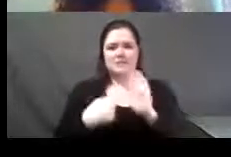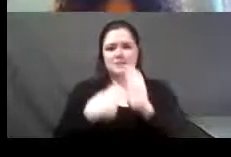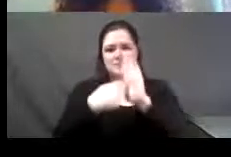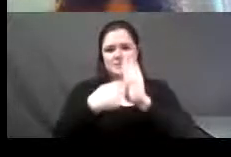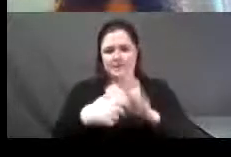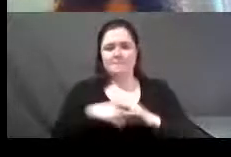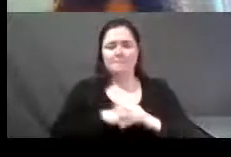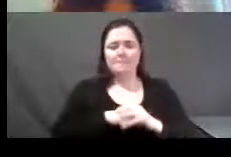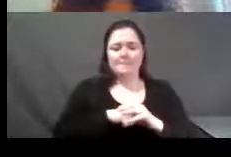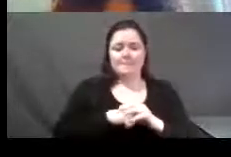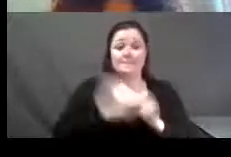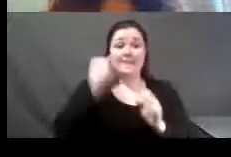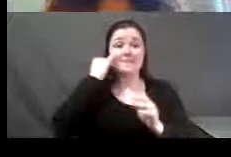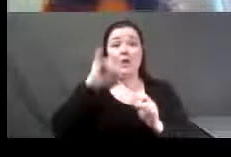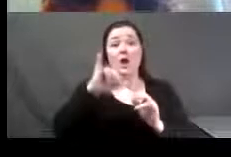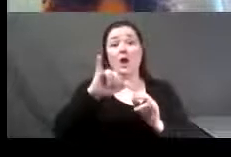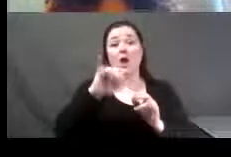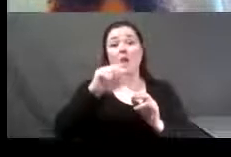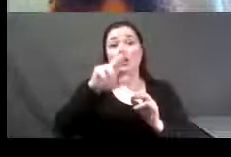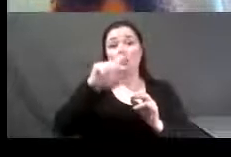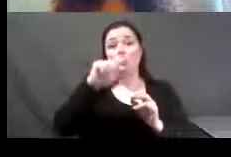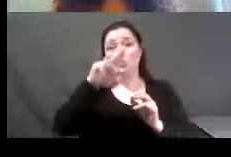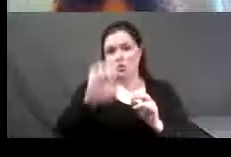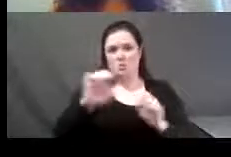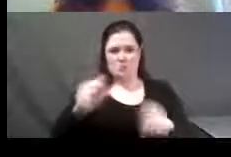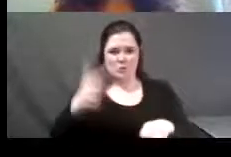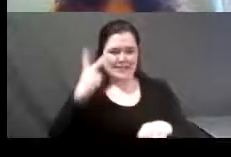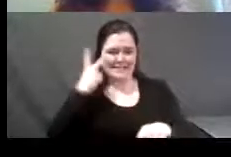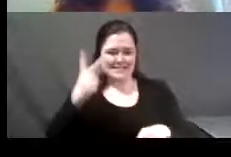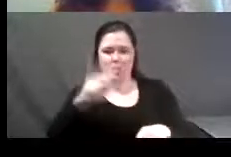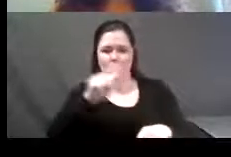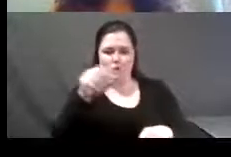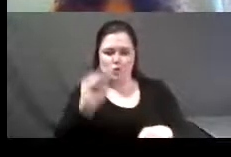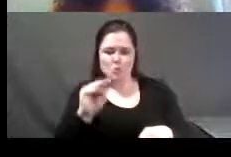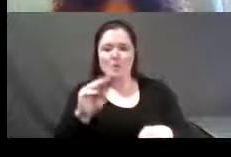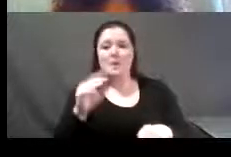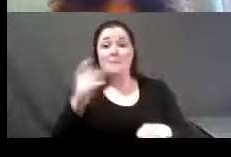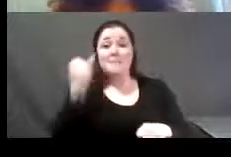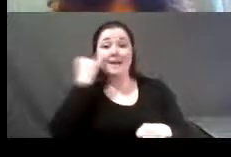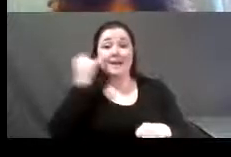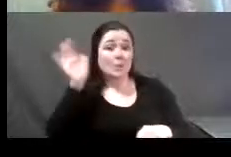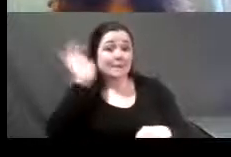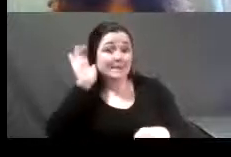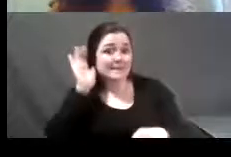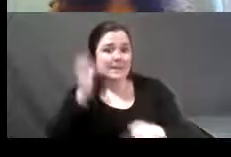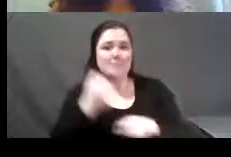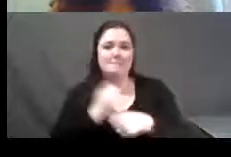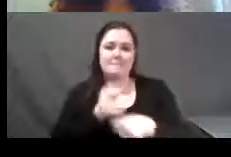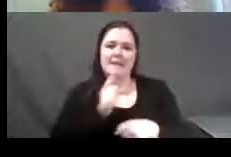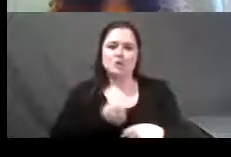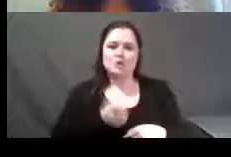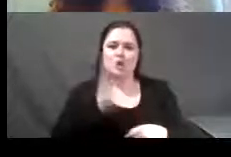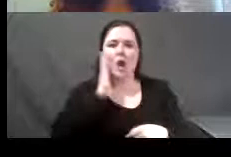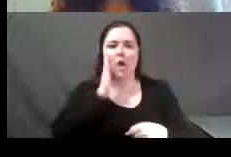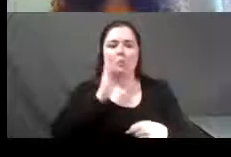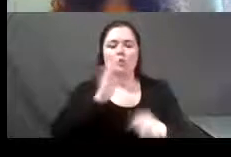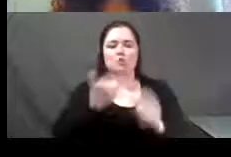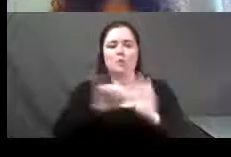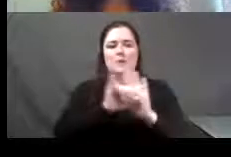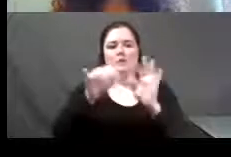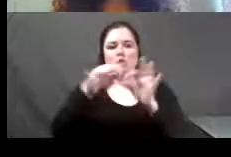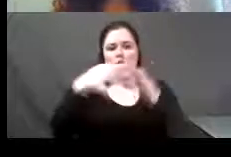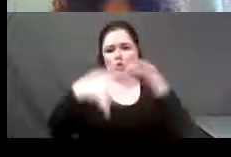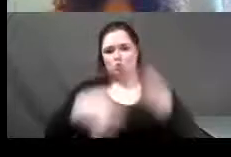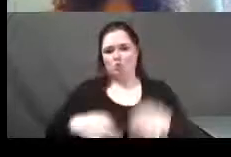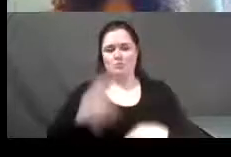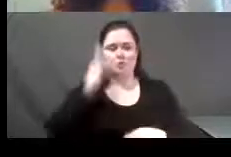So if you're on YouTube, you can see it, or Zoom, but if you're listening, I'm going to make sure to do image descriptions for all of these. So